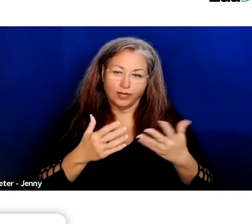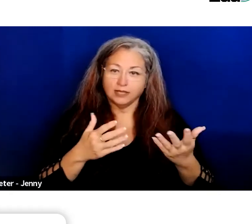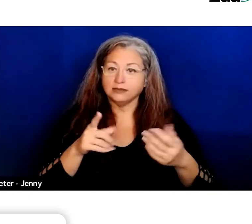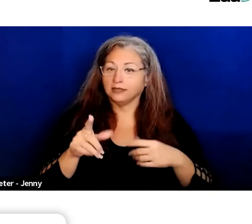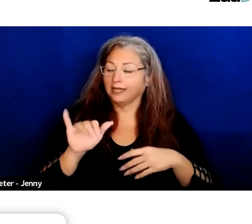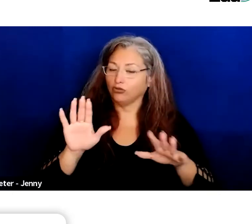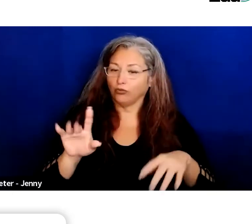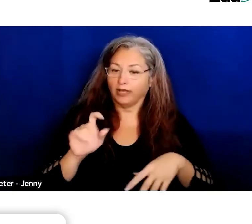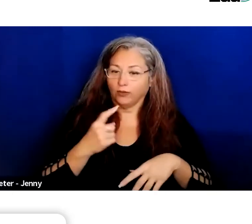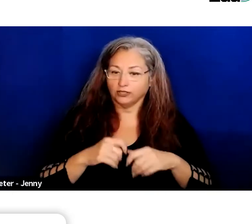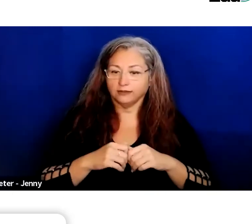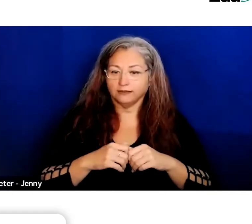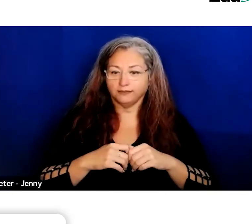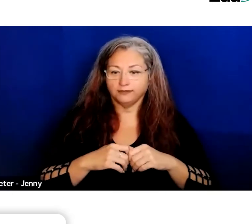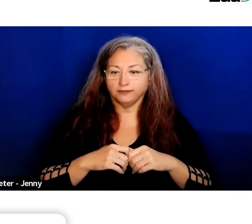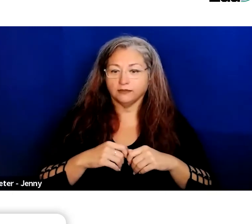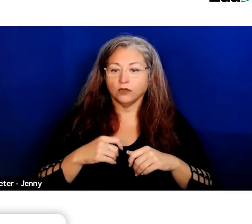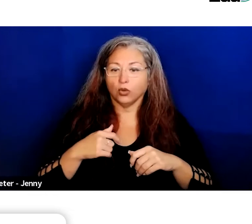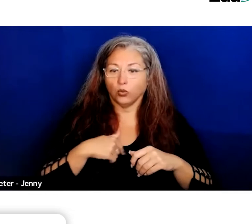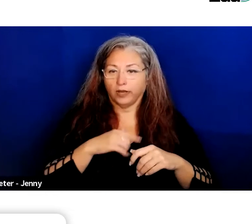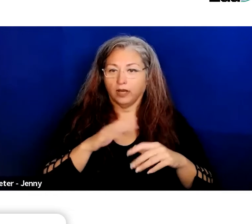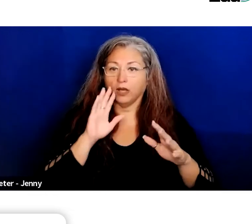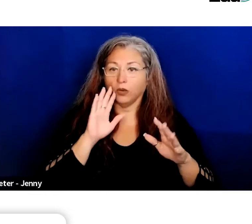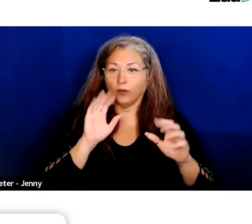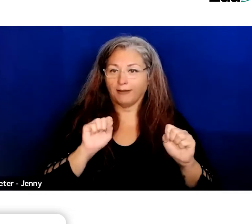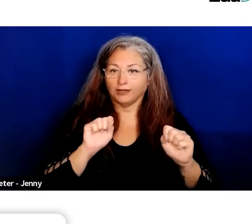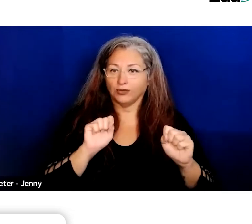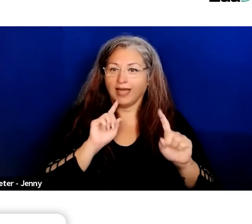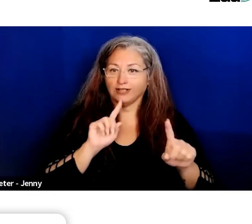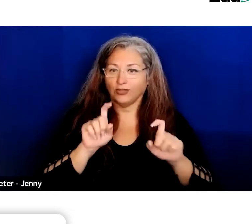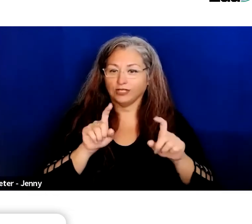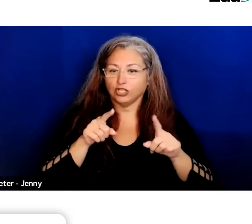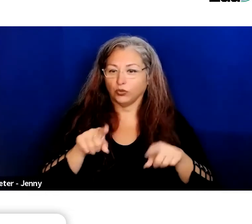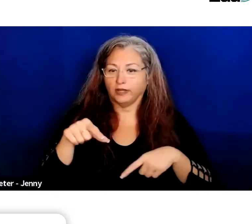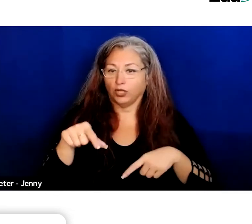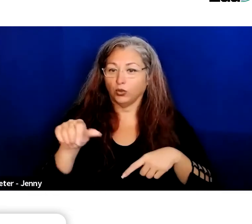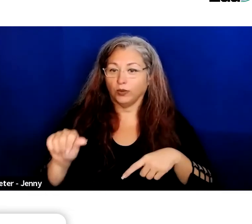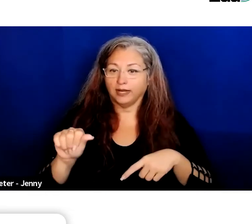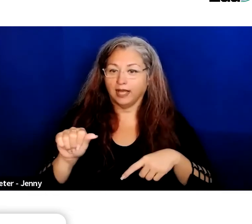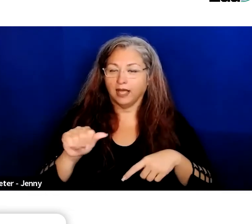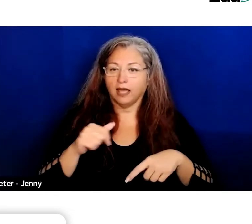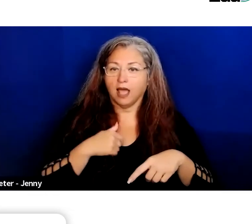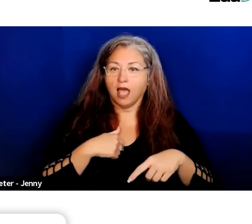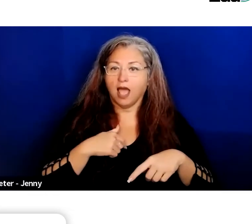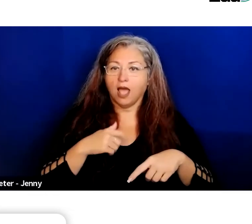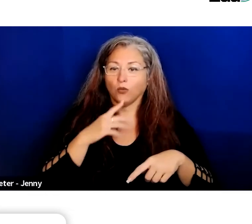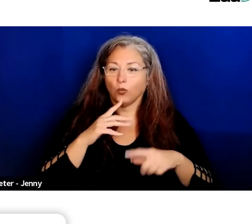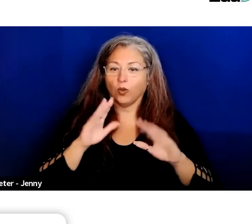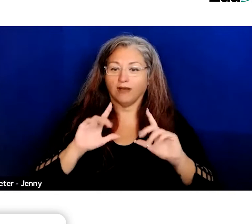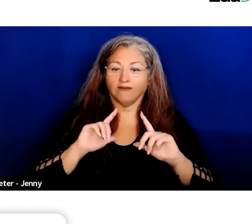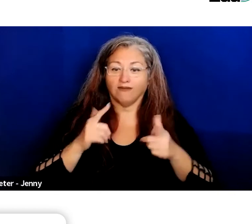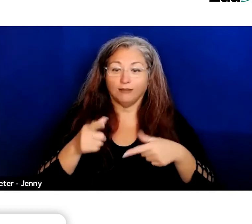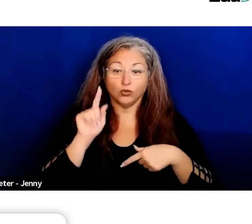question. We are going to have an opportunity to answer questions during the Q&A. I am going to flip it back to